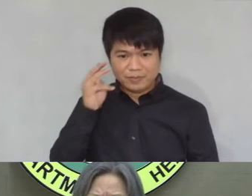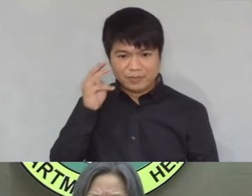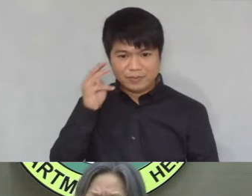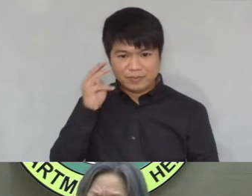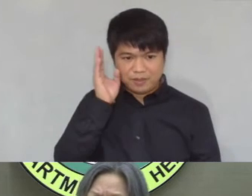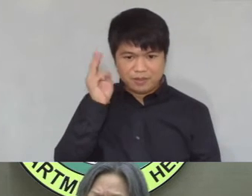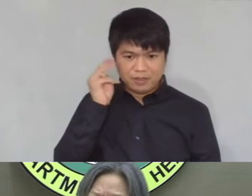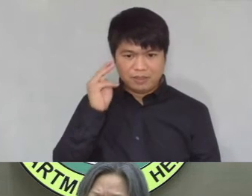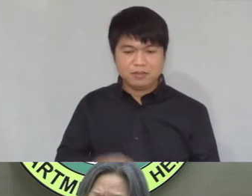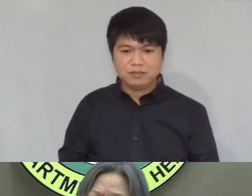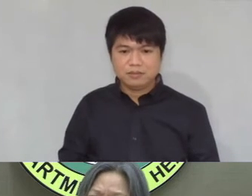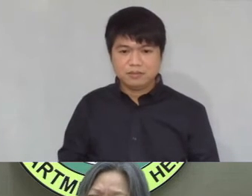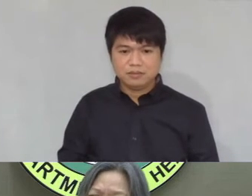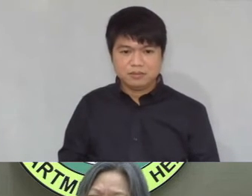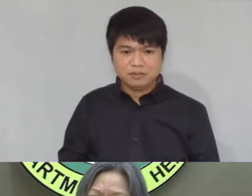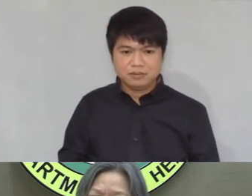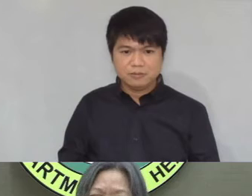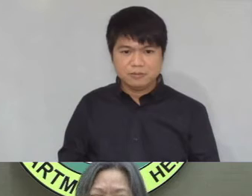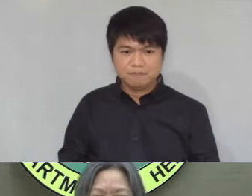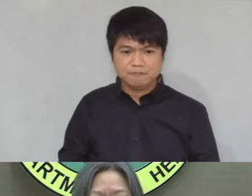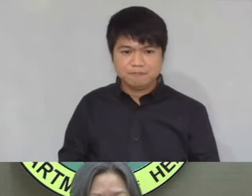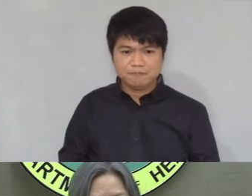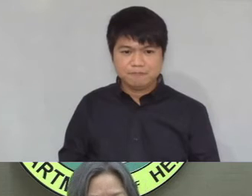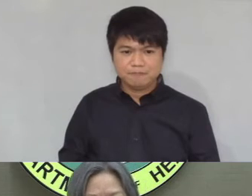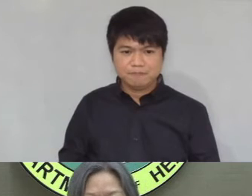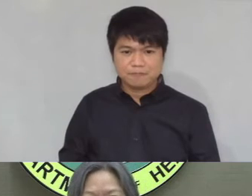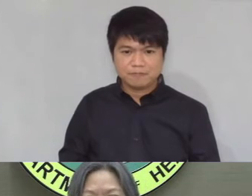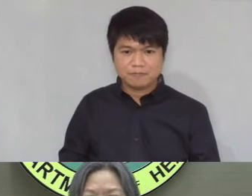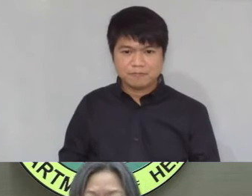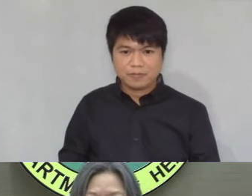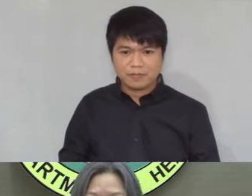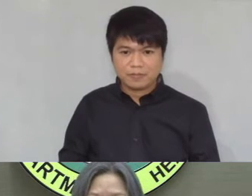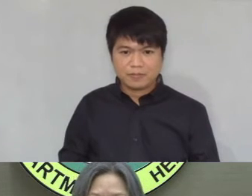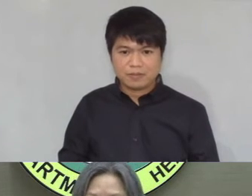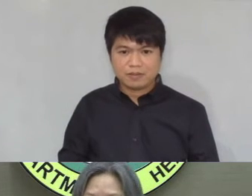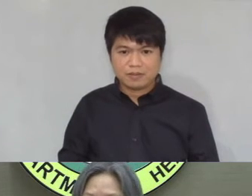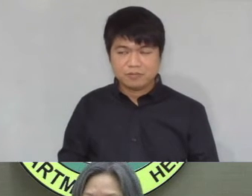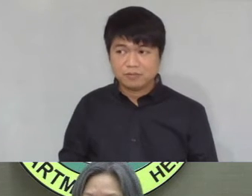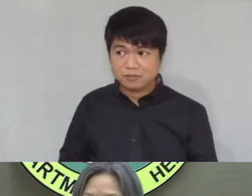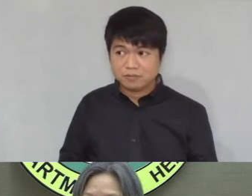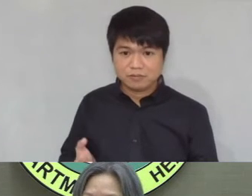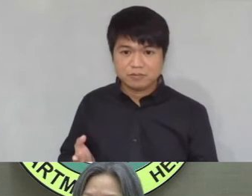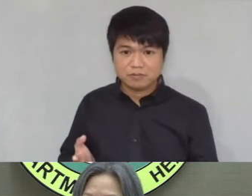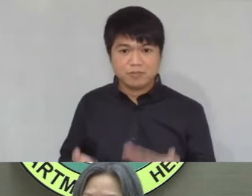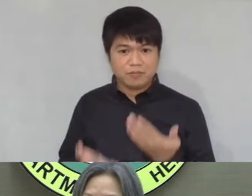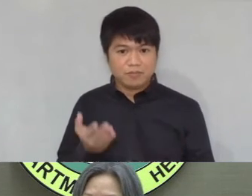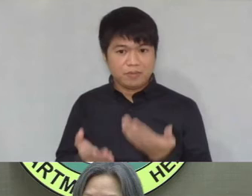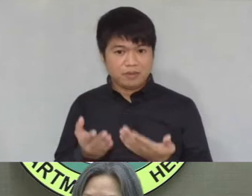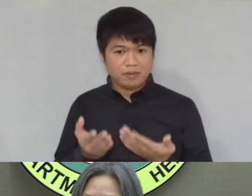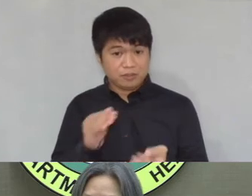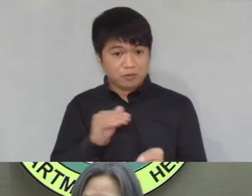Dr. Nemuel. Sige. Hirap pa. So, there you